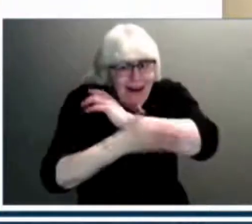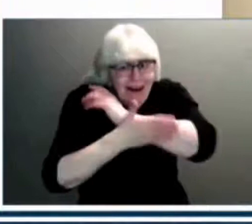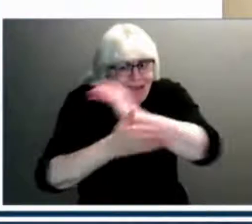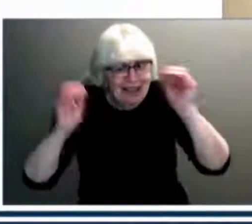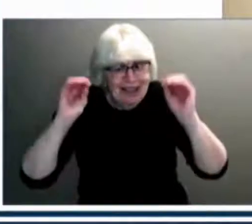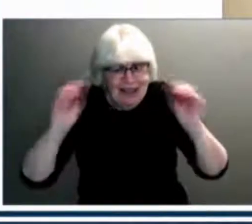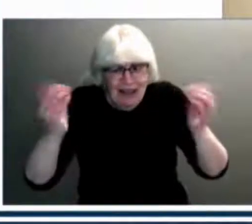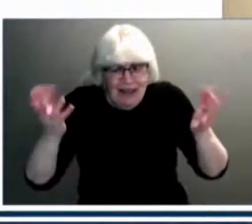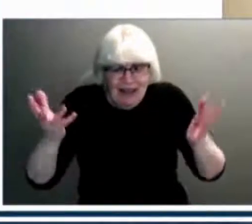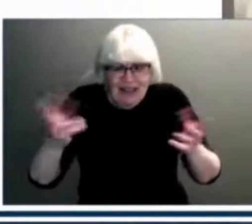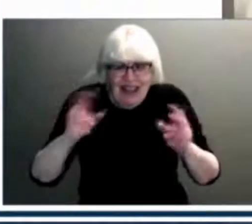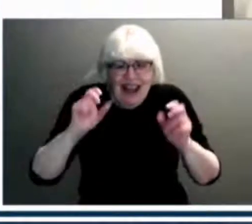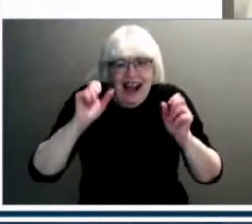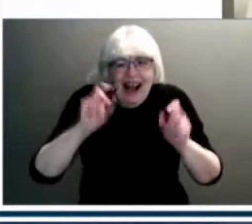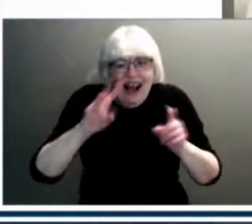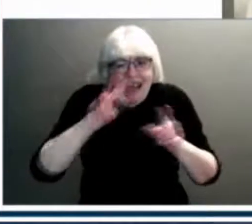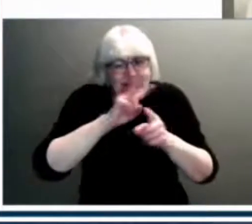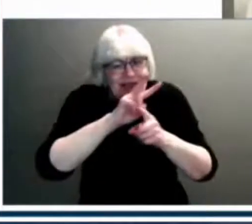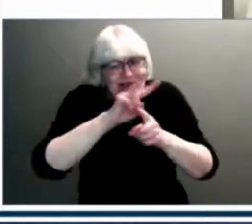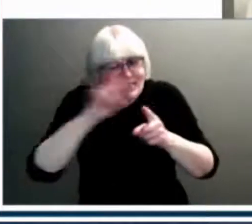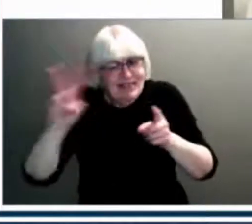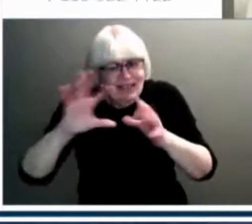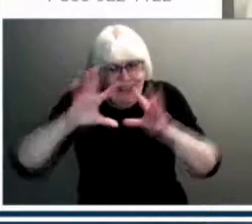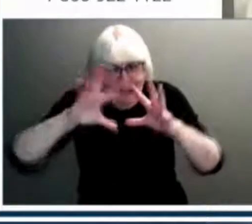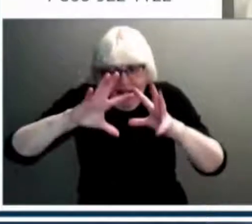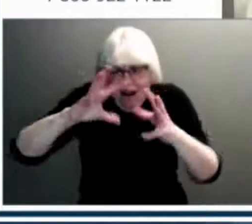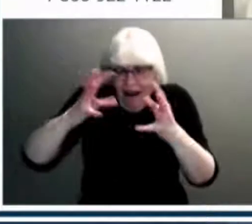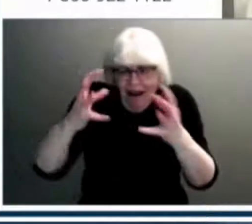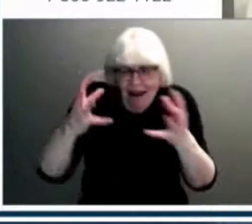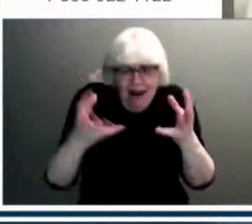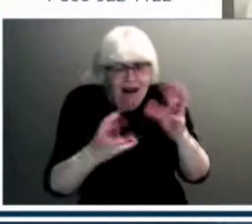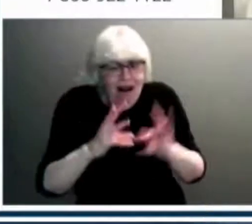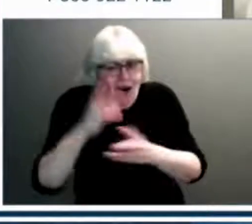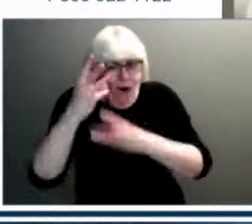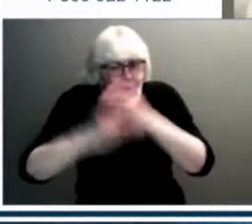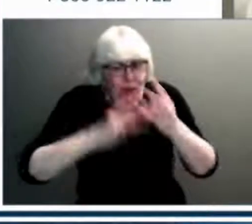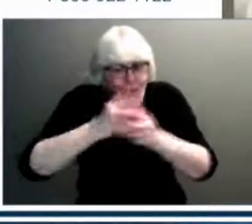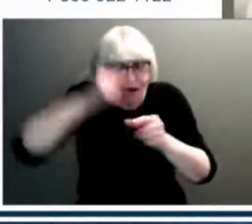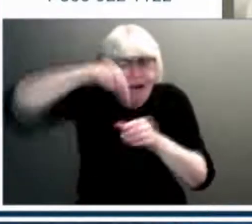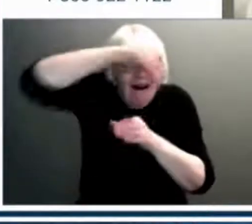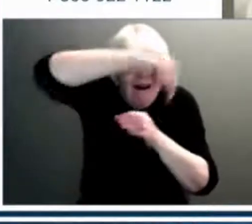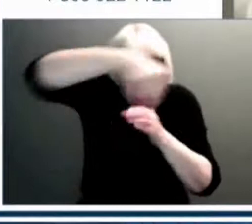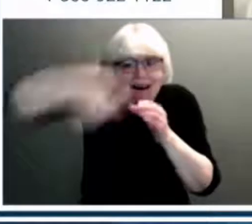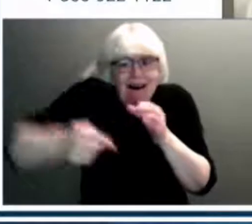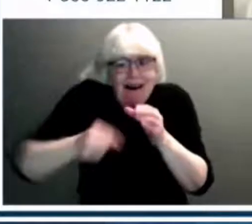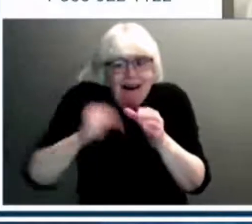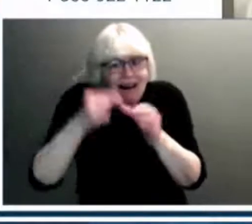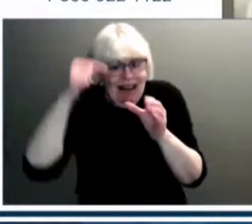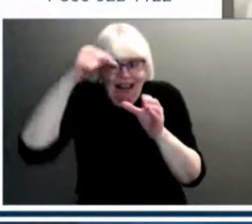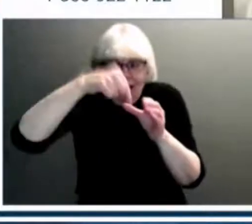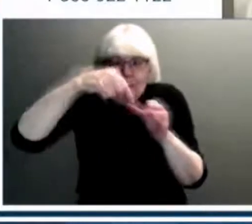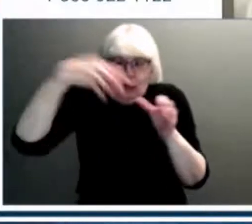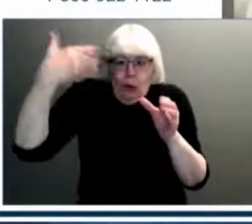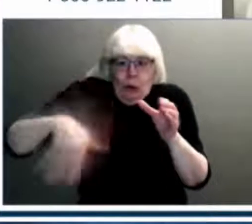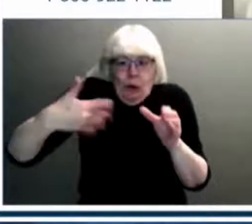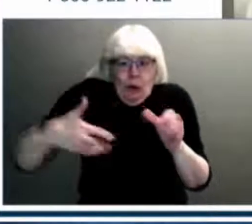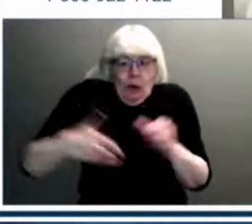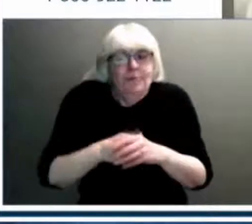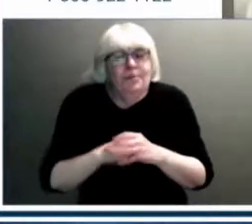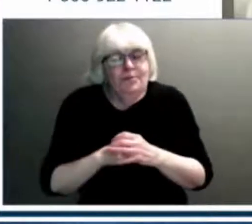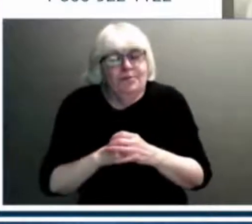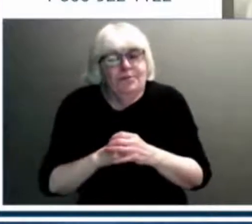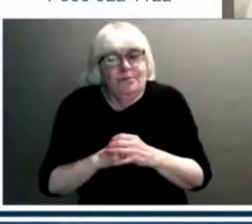perspective. Adrienne, do you have a follow-up? Yes, for Premier Houston, you said you were against